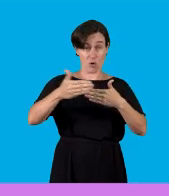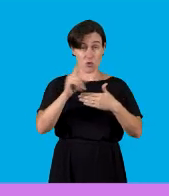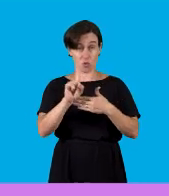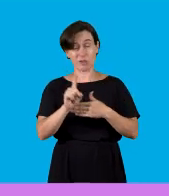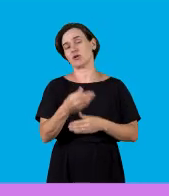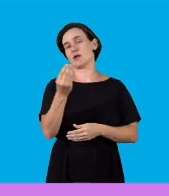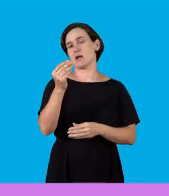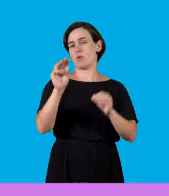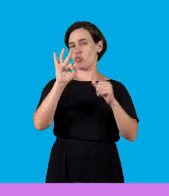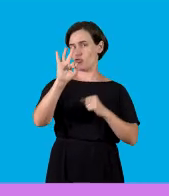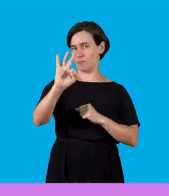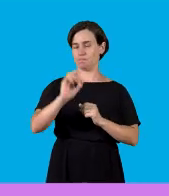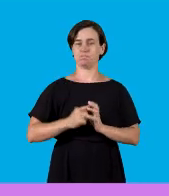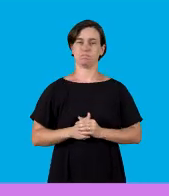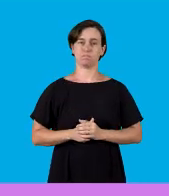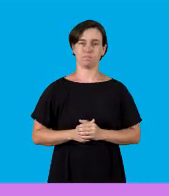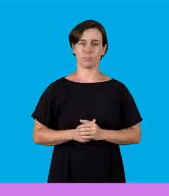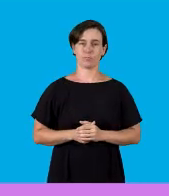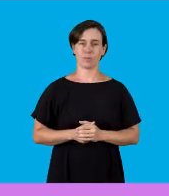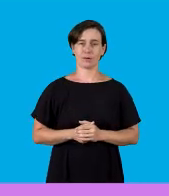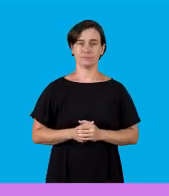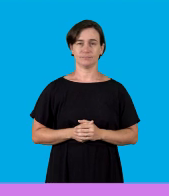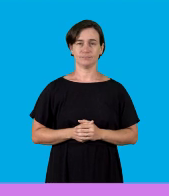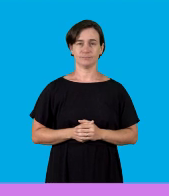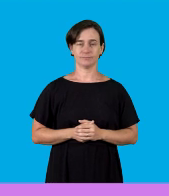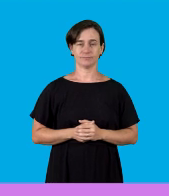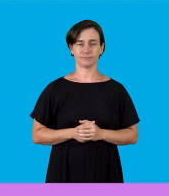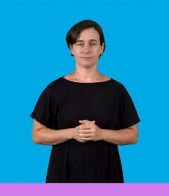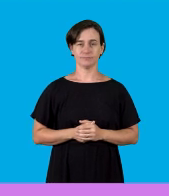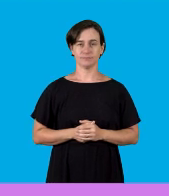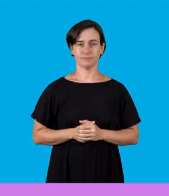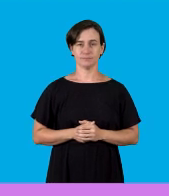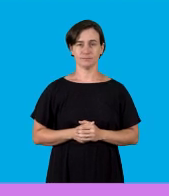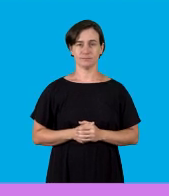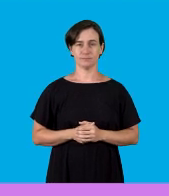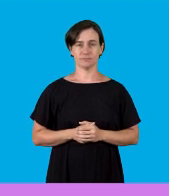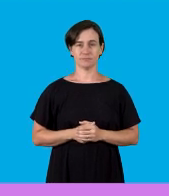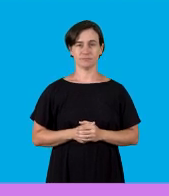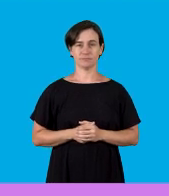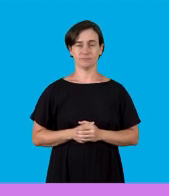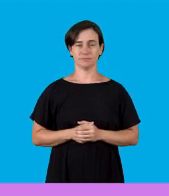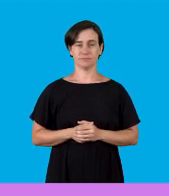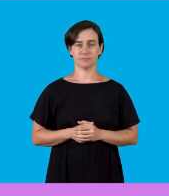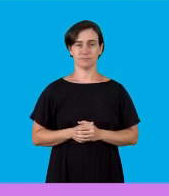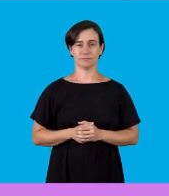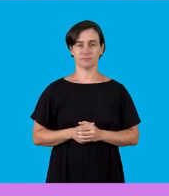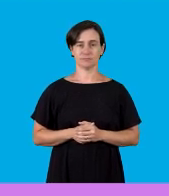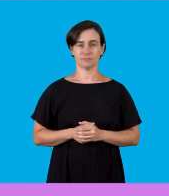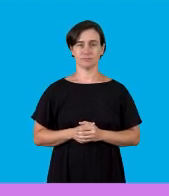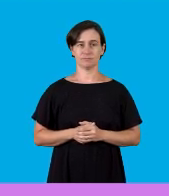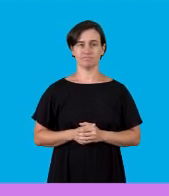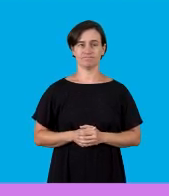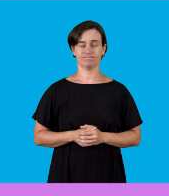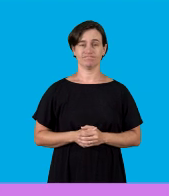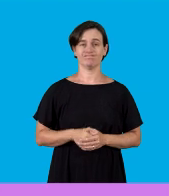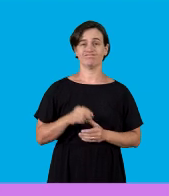3. So gate 3 is closer to you when you are at this ticket office.